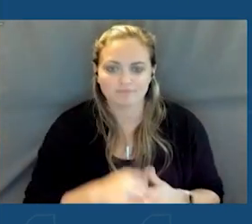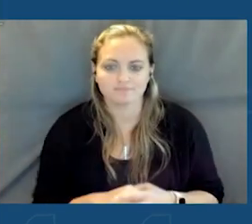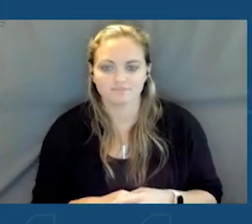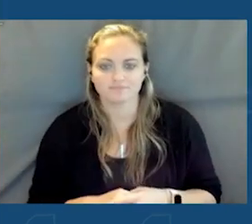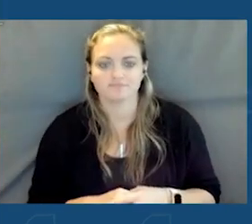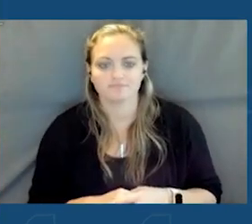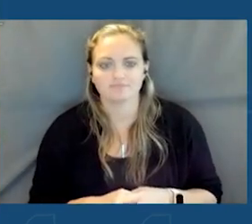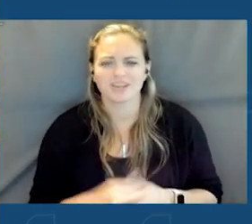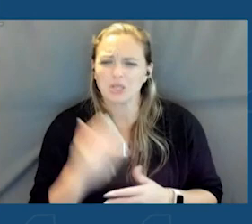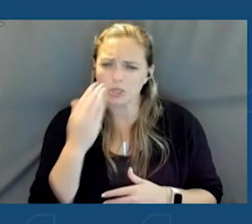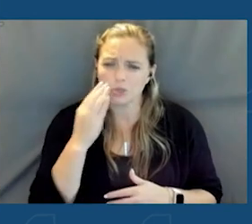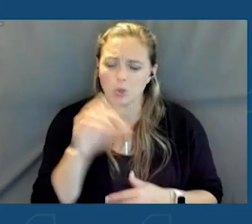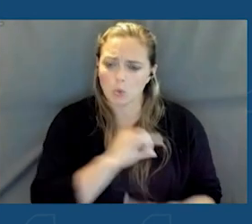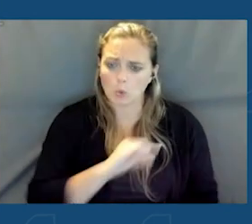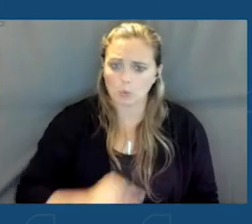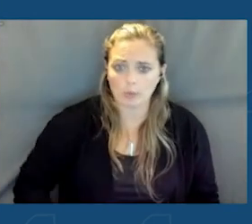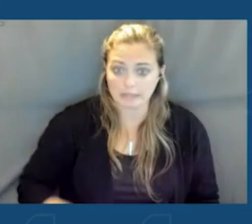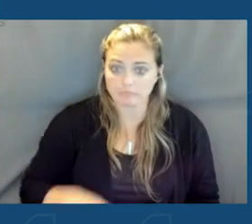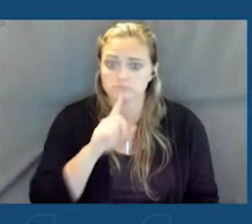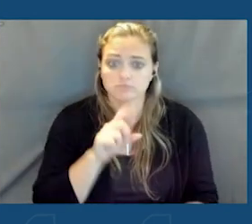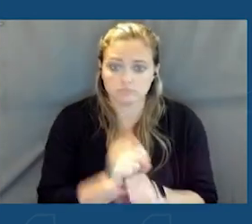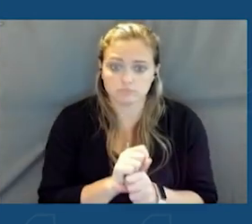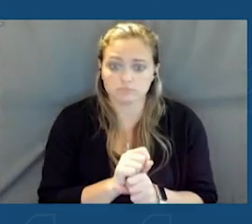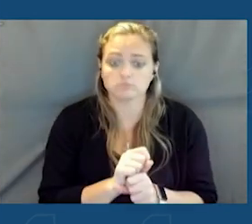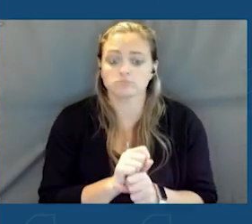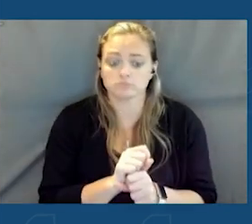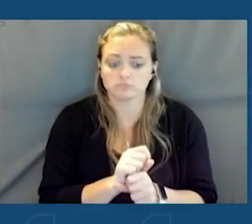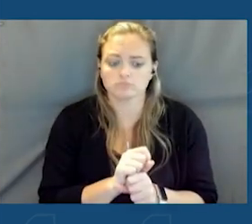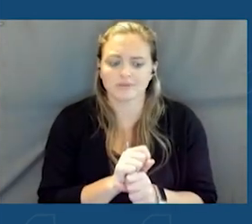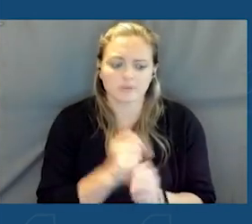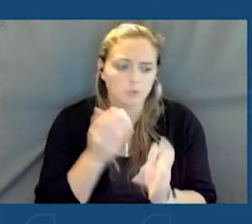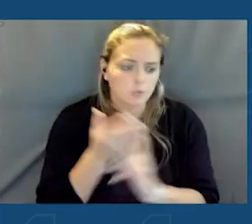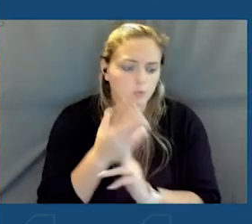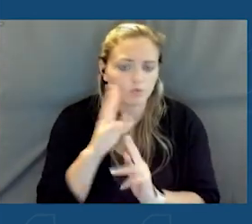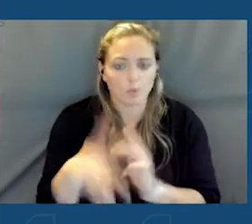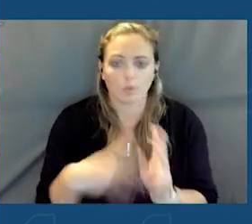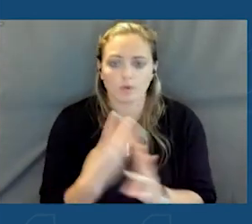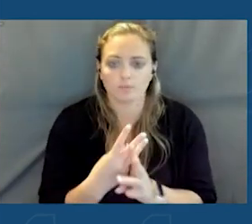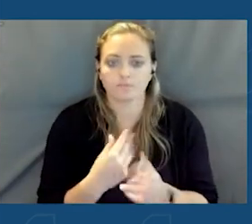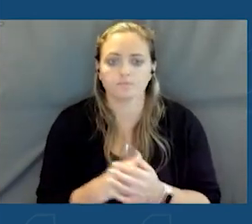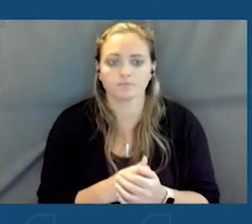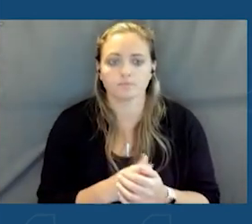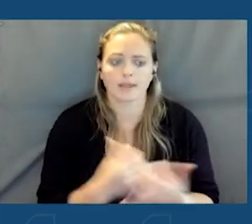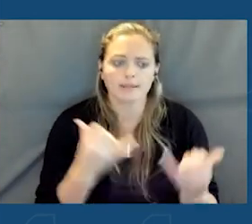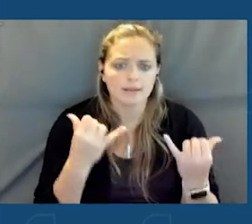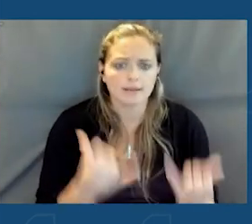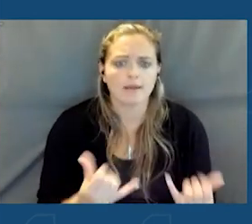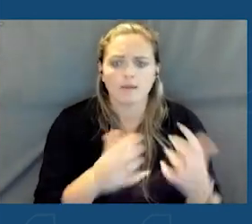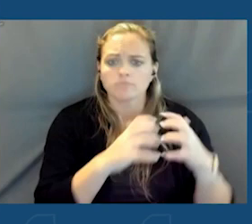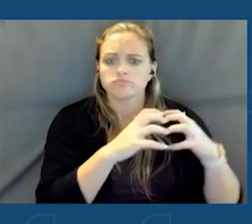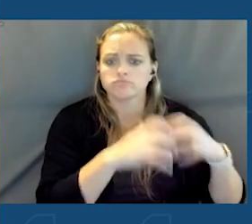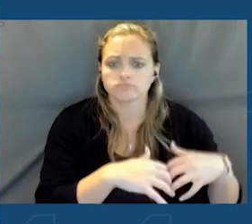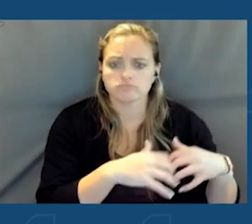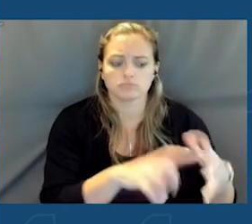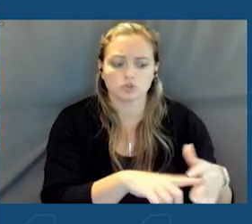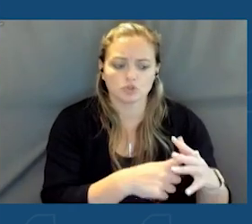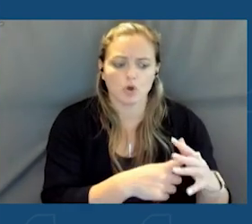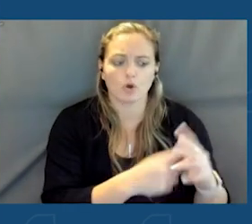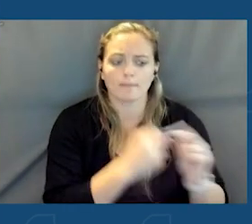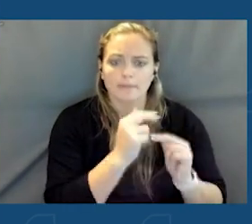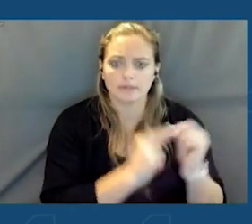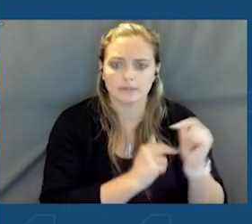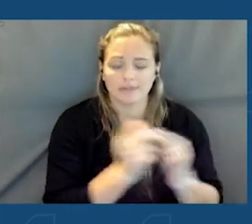know, Queens is truly the gateway to the world. And today we break ground on one of